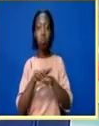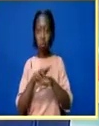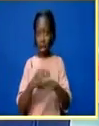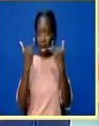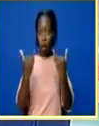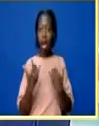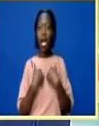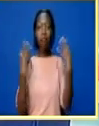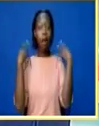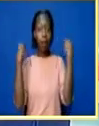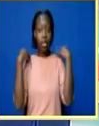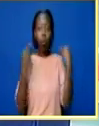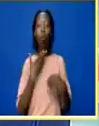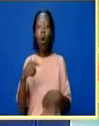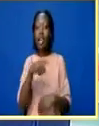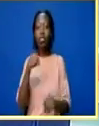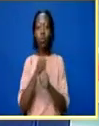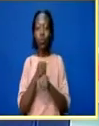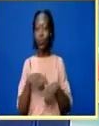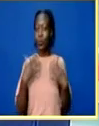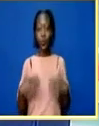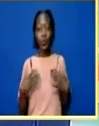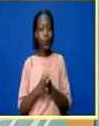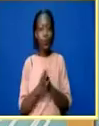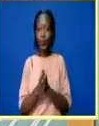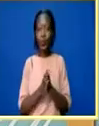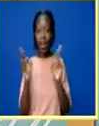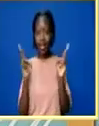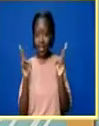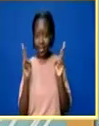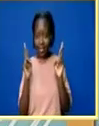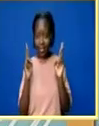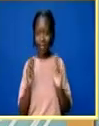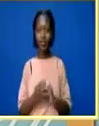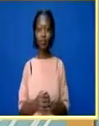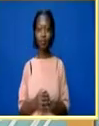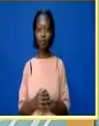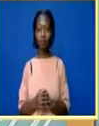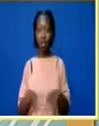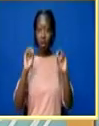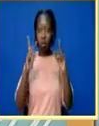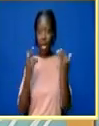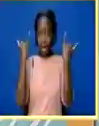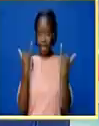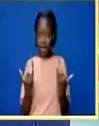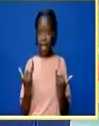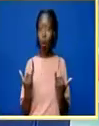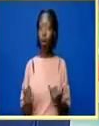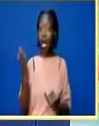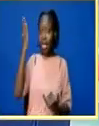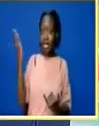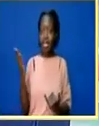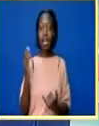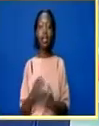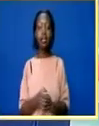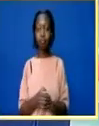is a practical I want us to do. Oh, yay. Practical. Are you ready? So these are the few things I want us to get. Okay.